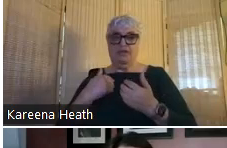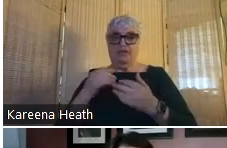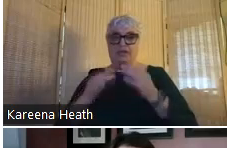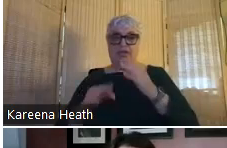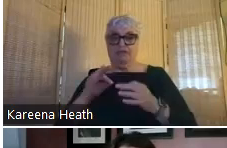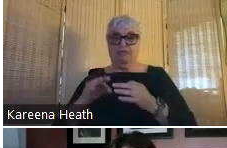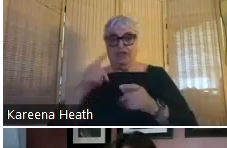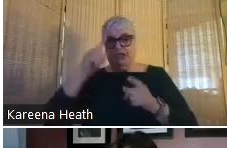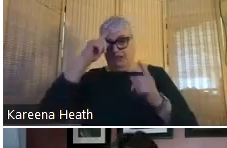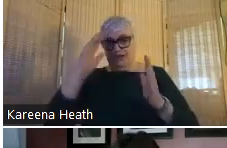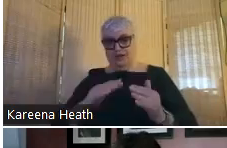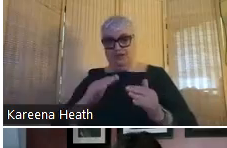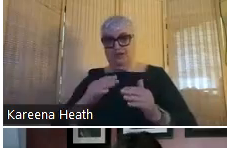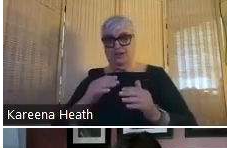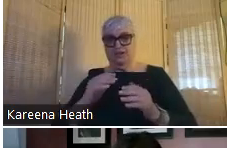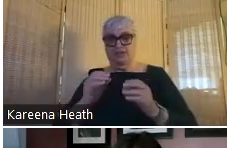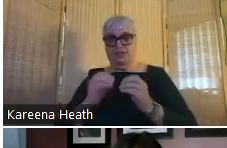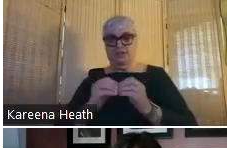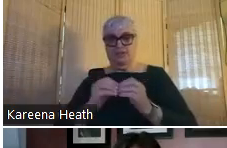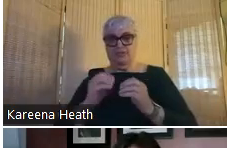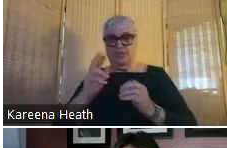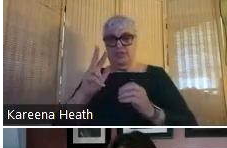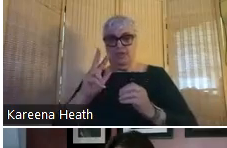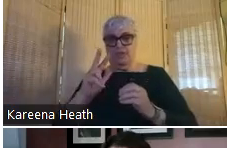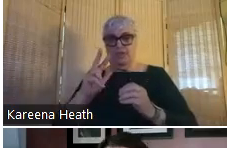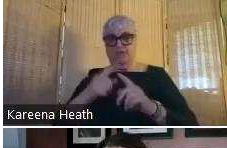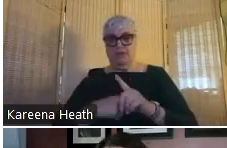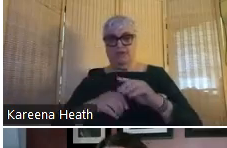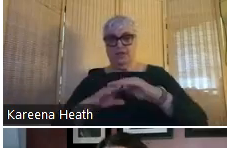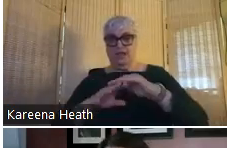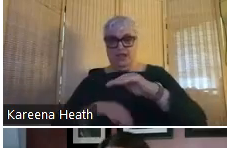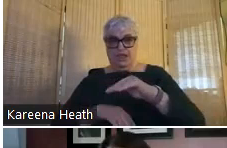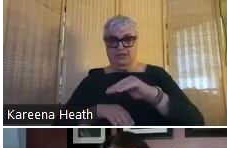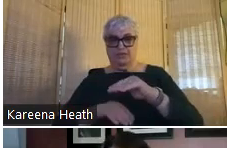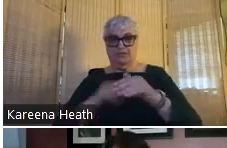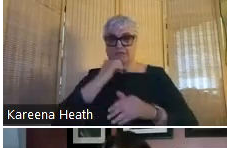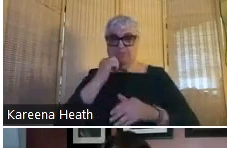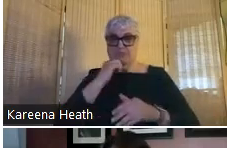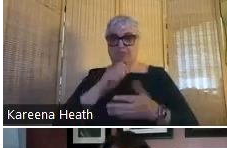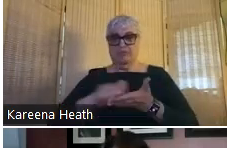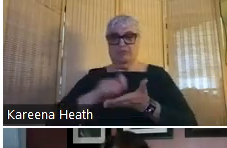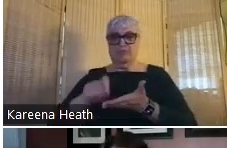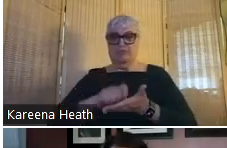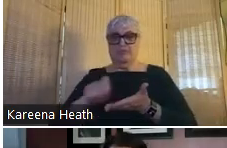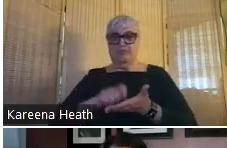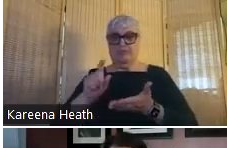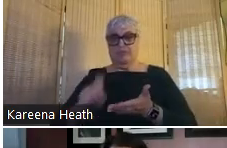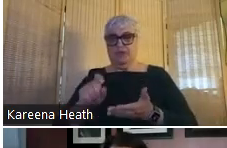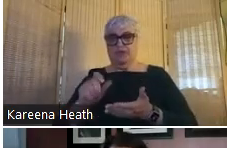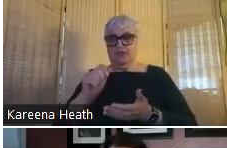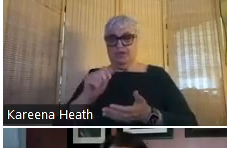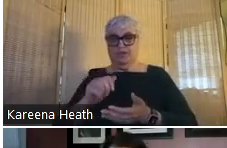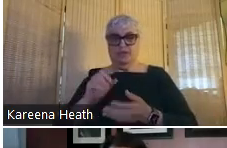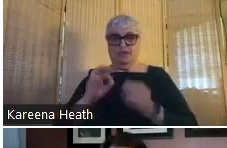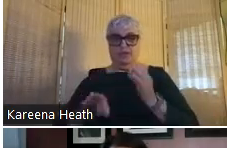the anticipated length of stay is 3 months or less, daily progress notes would be the minimum. And if